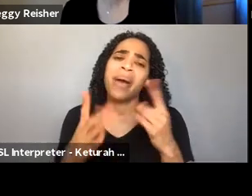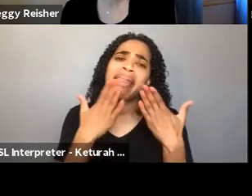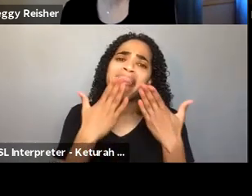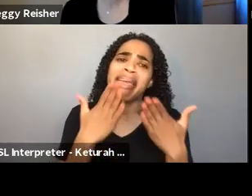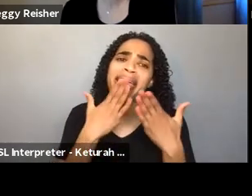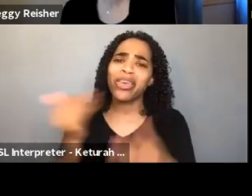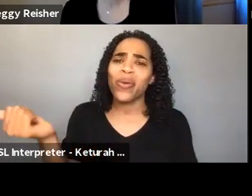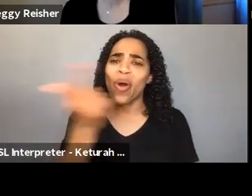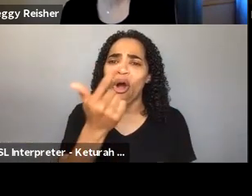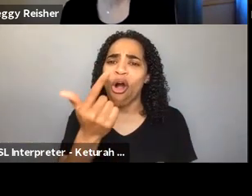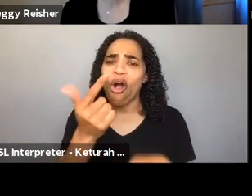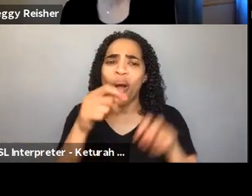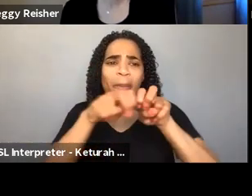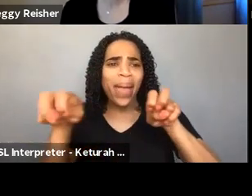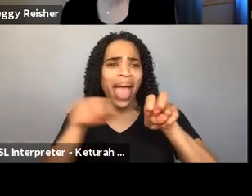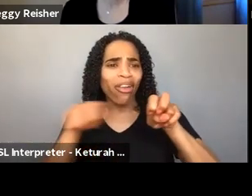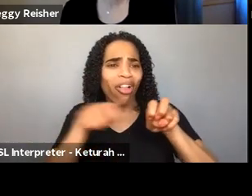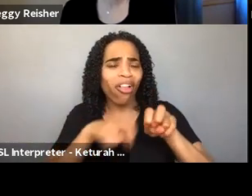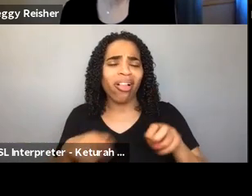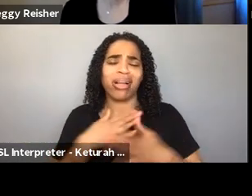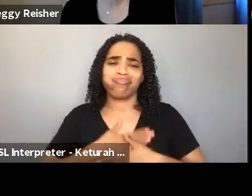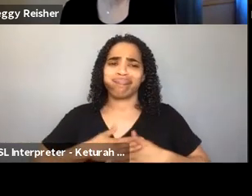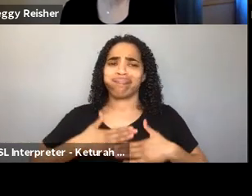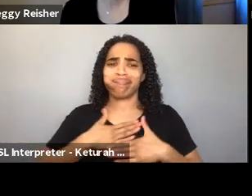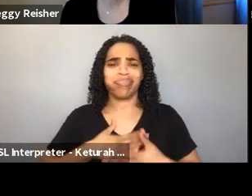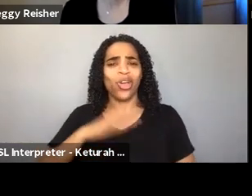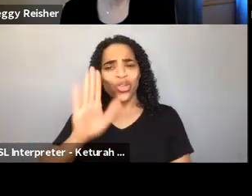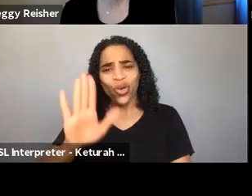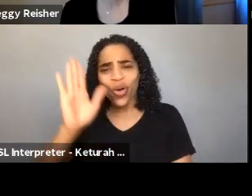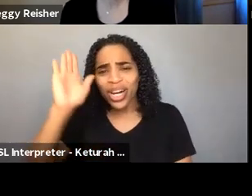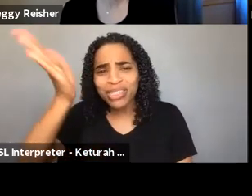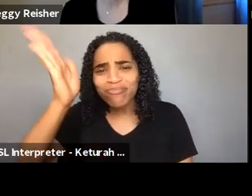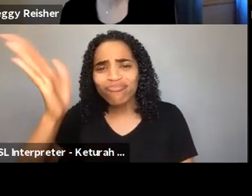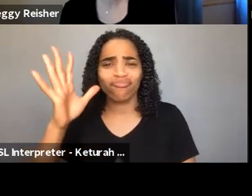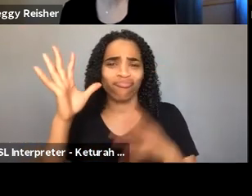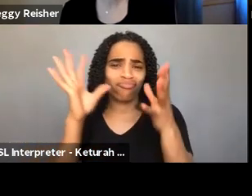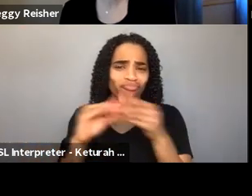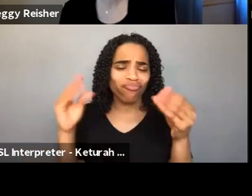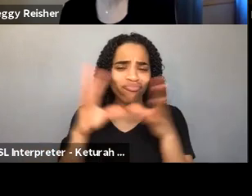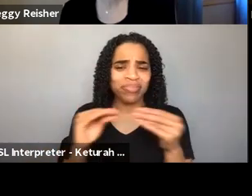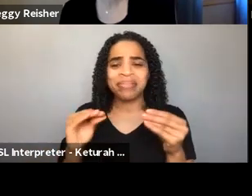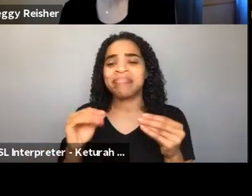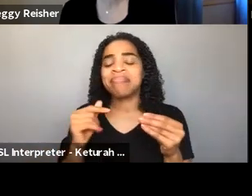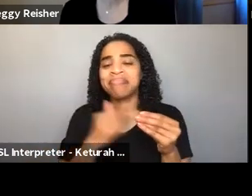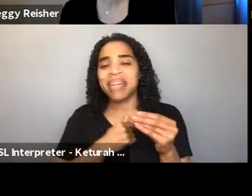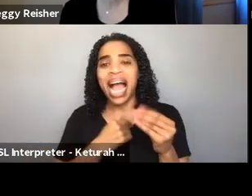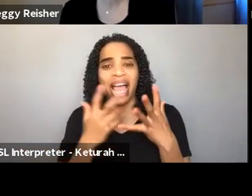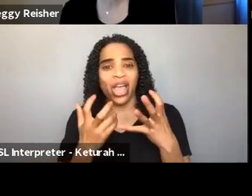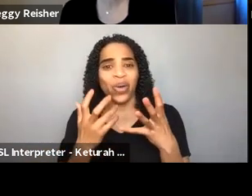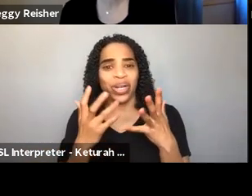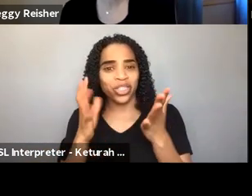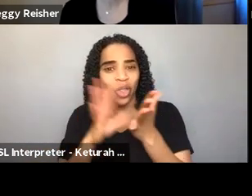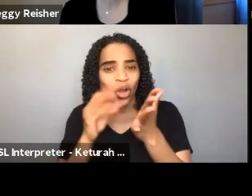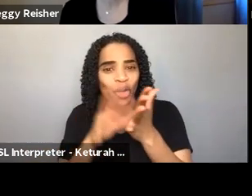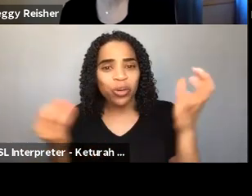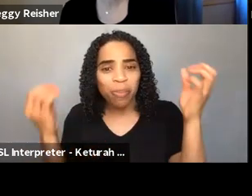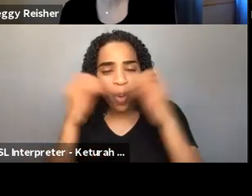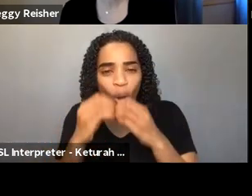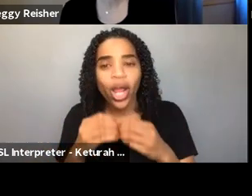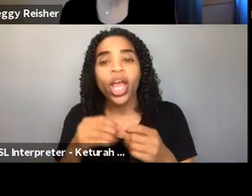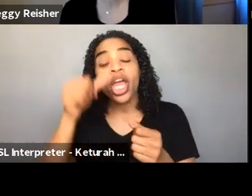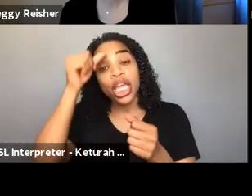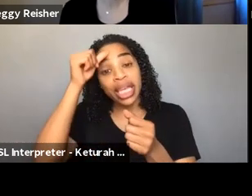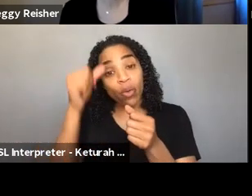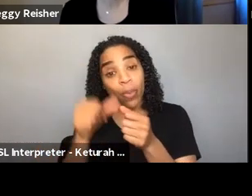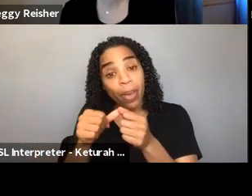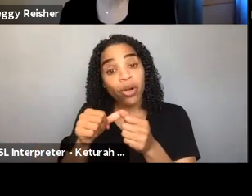for participating. I've enjoyed very much hearing more, and I expect to learn more in the future. Now, do remember there are